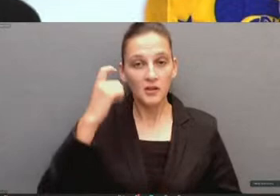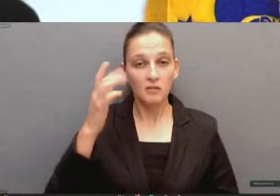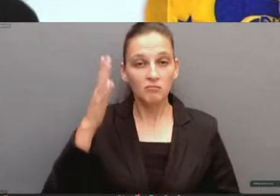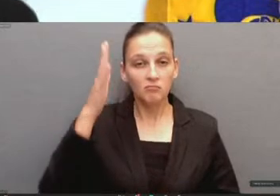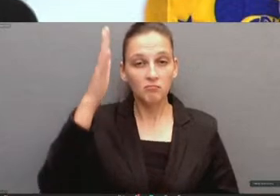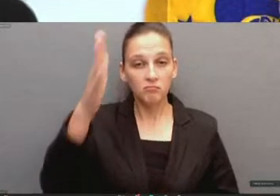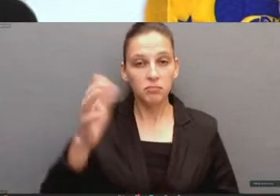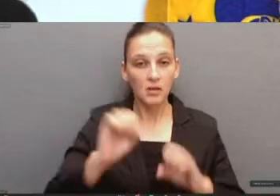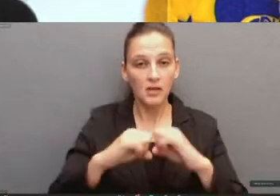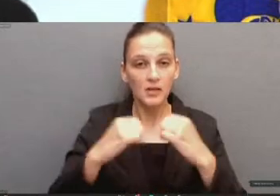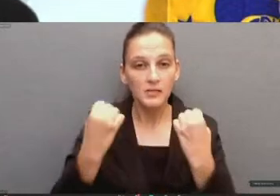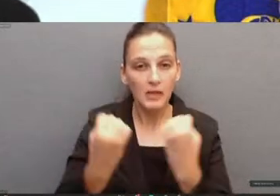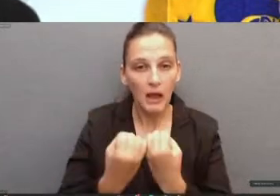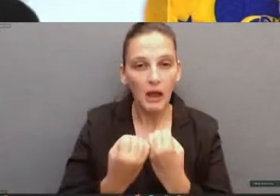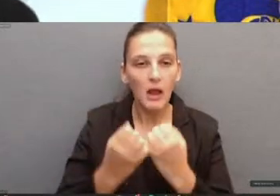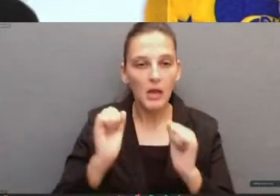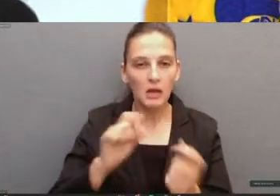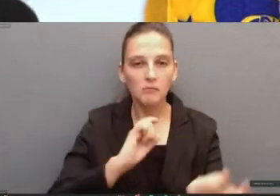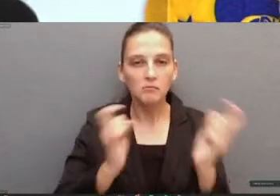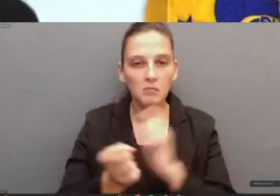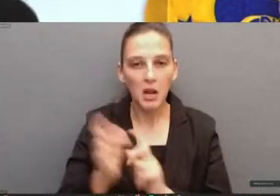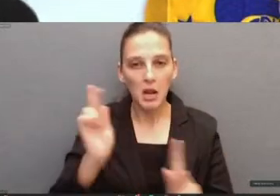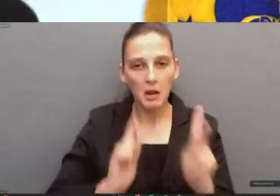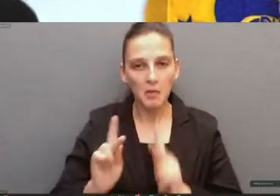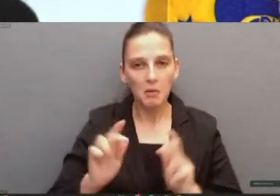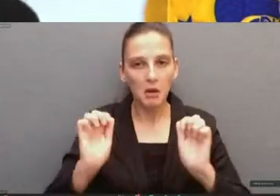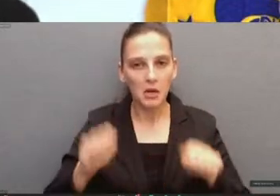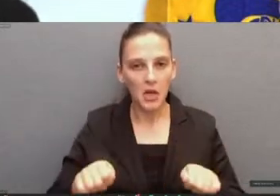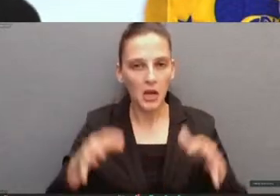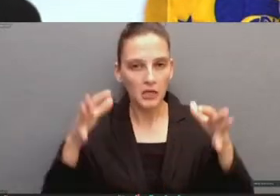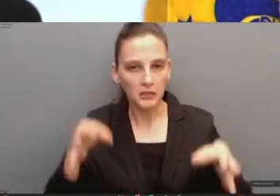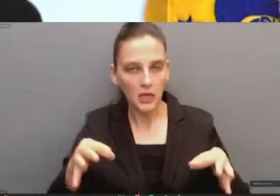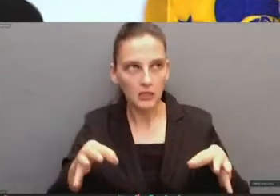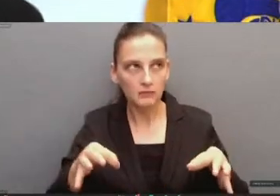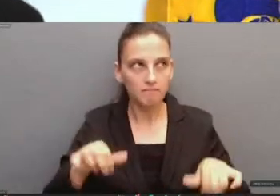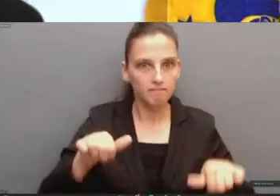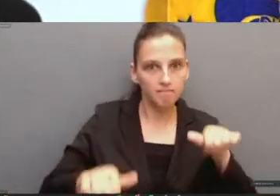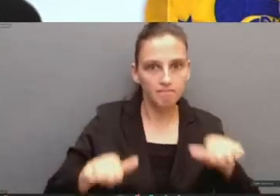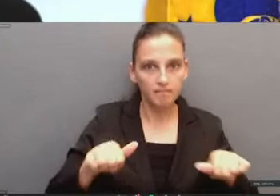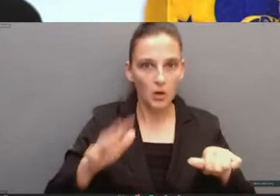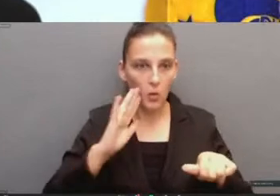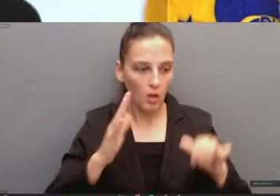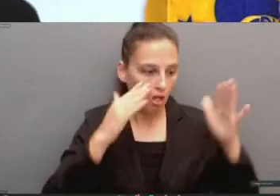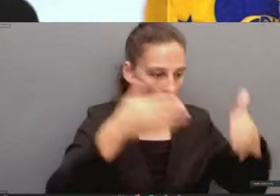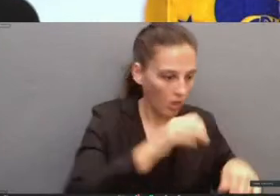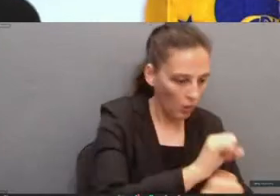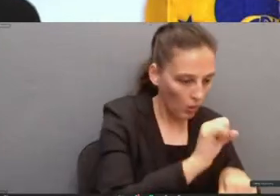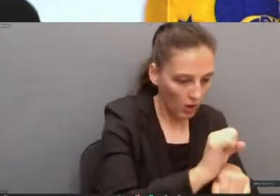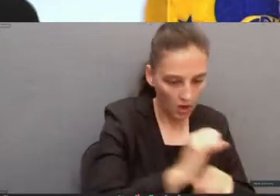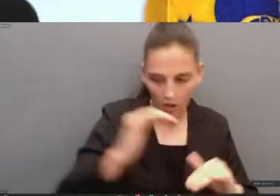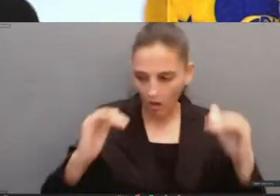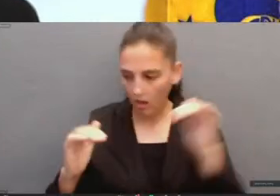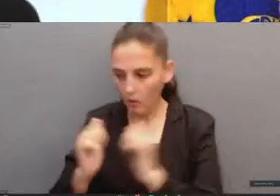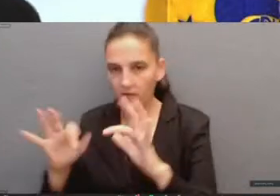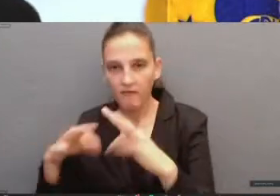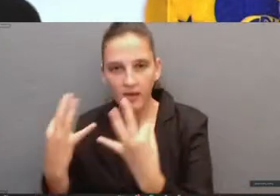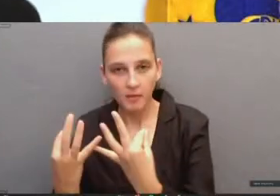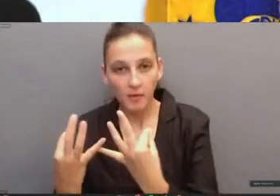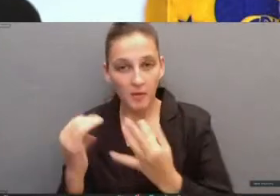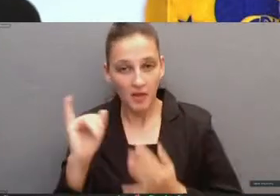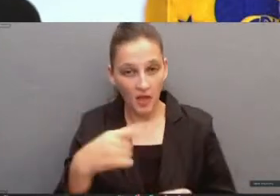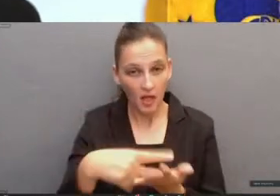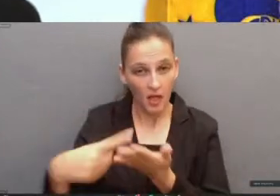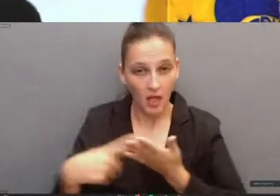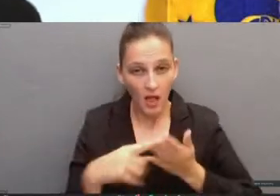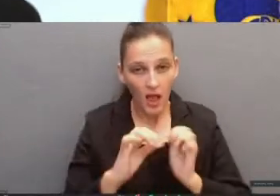to prioritize their family and live a life that is truly centered around people. But that dialogue, that conversation about how to design